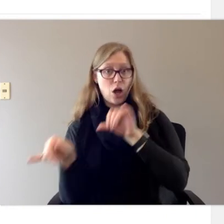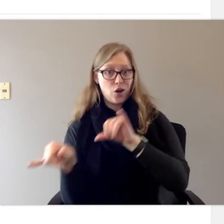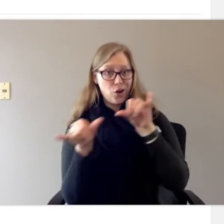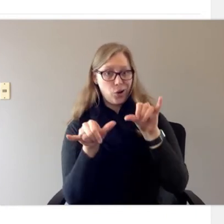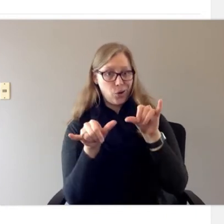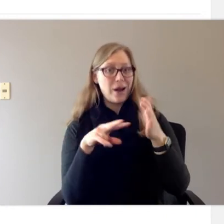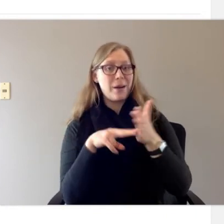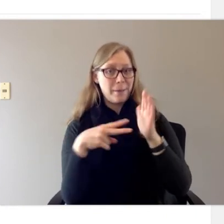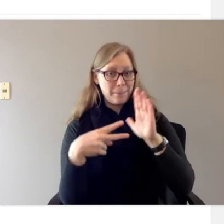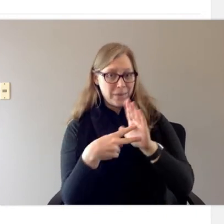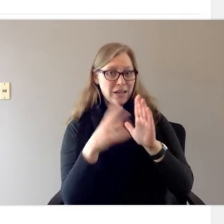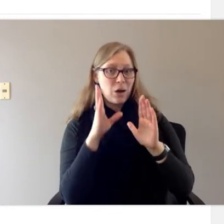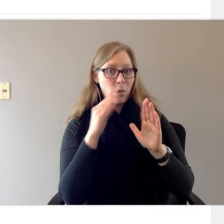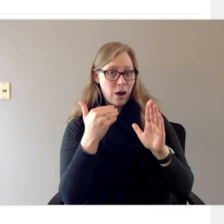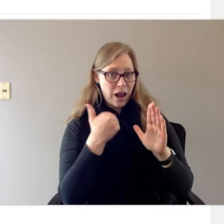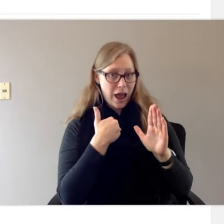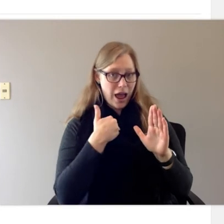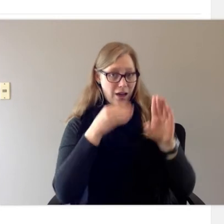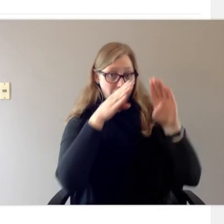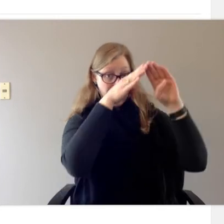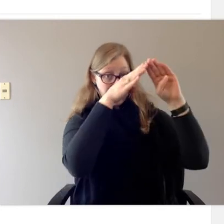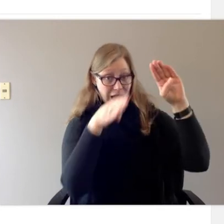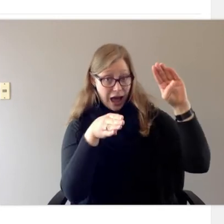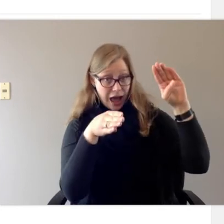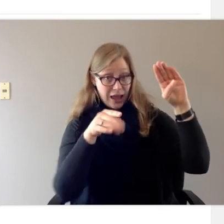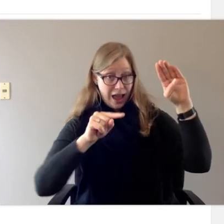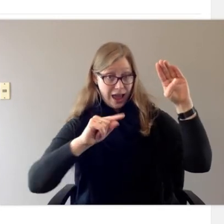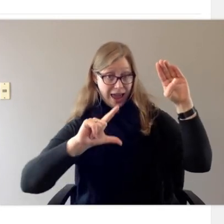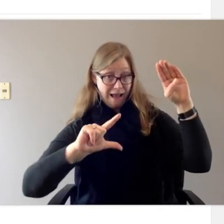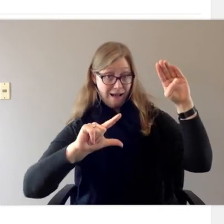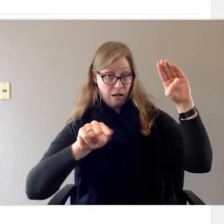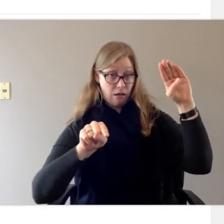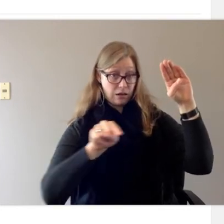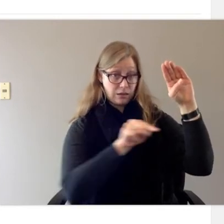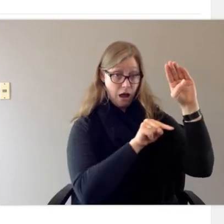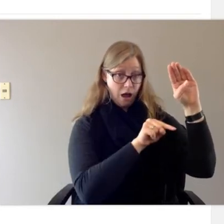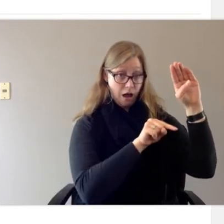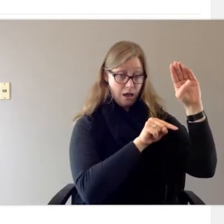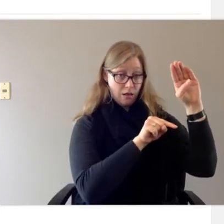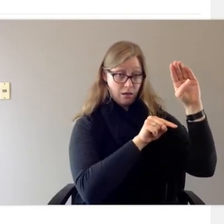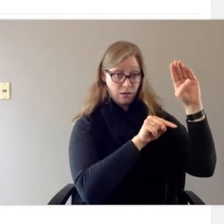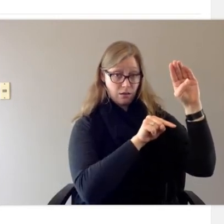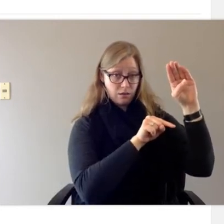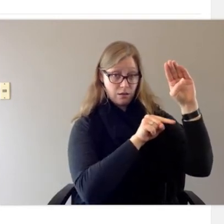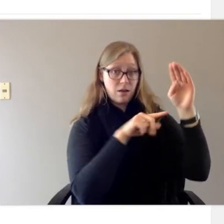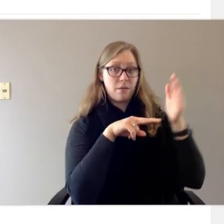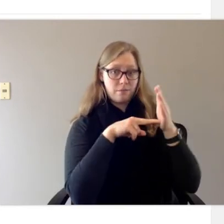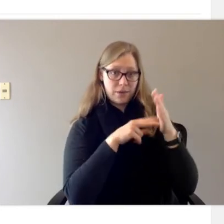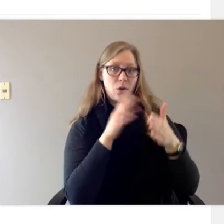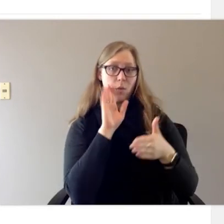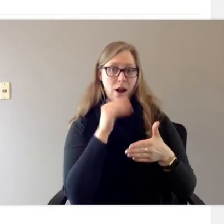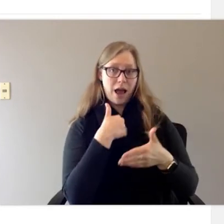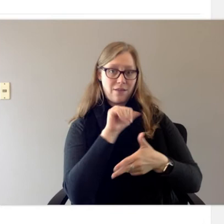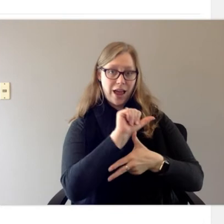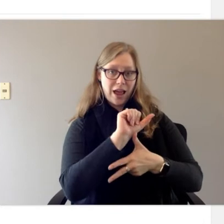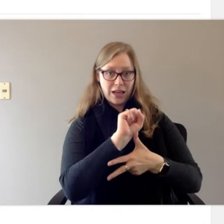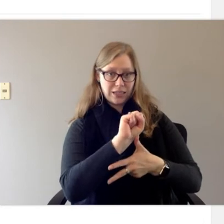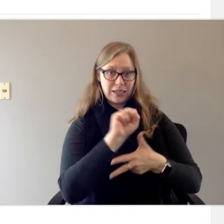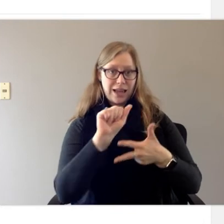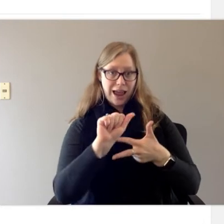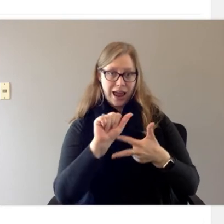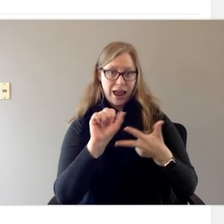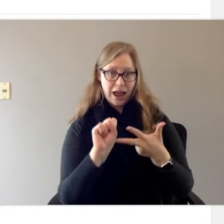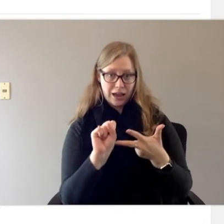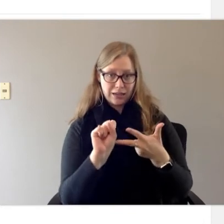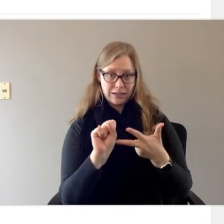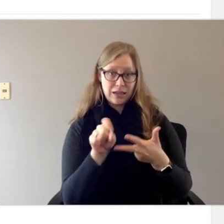pattern. And looking at that angle pair, we know that those are vertical angles. And we know vertical angles are